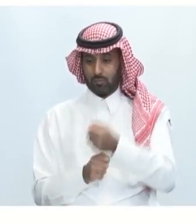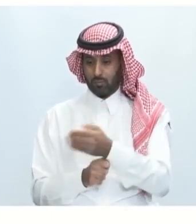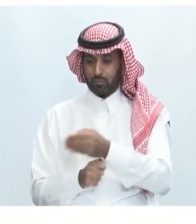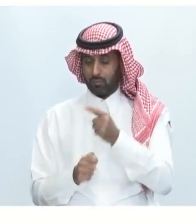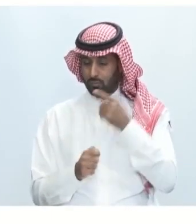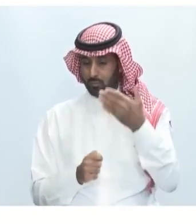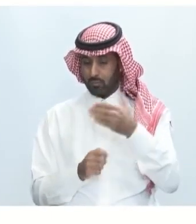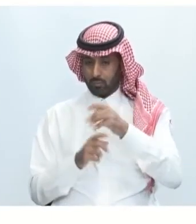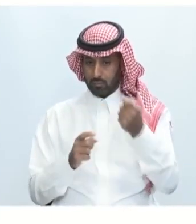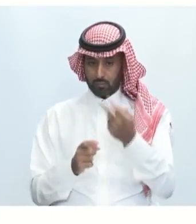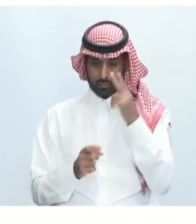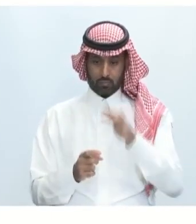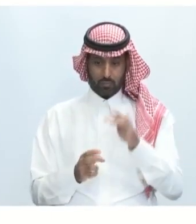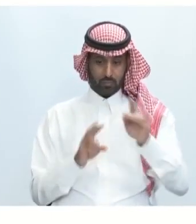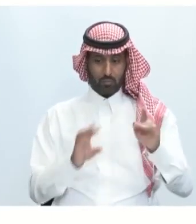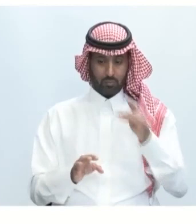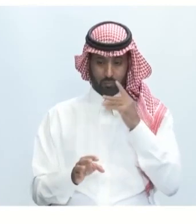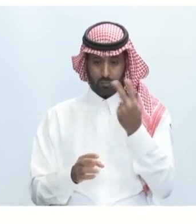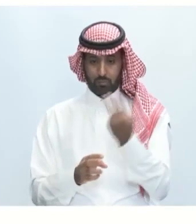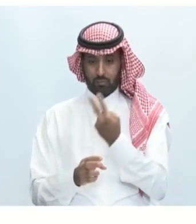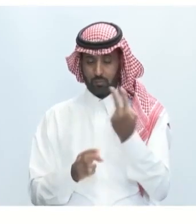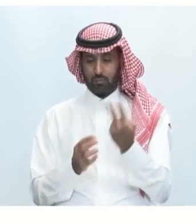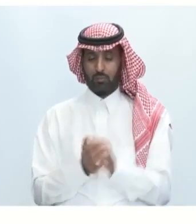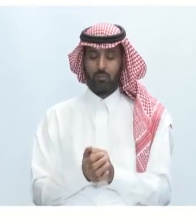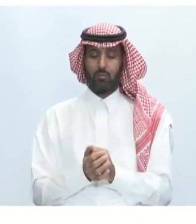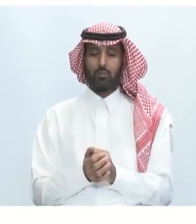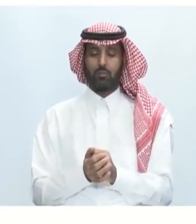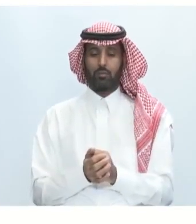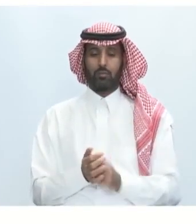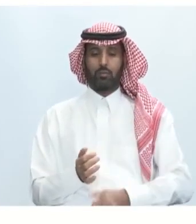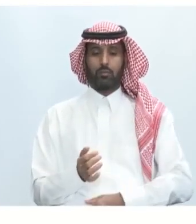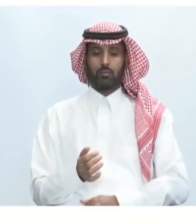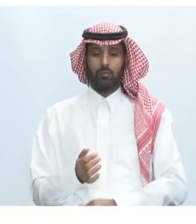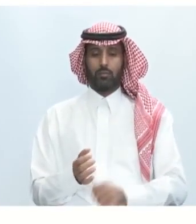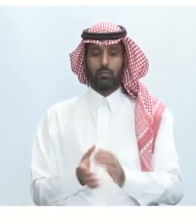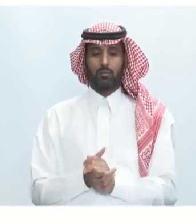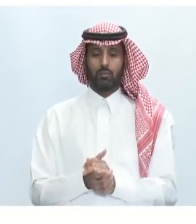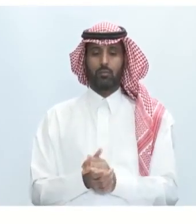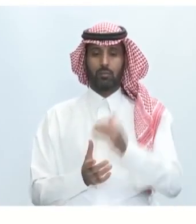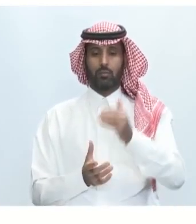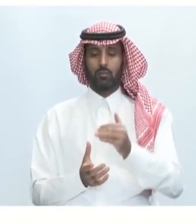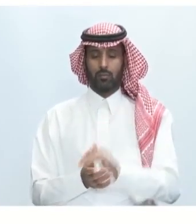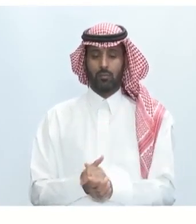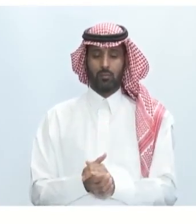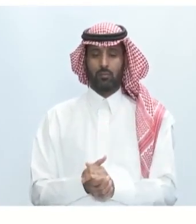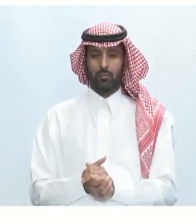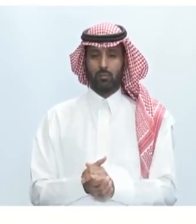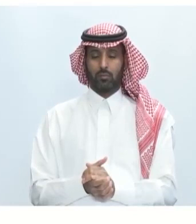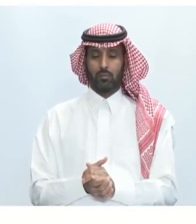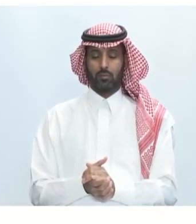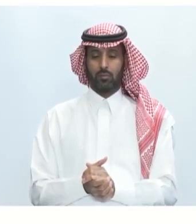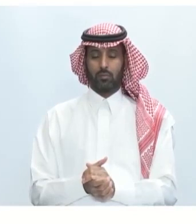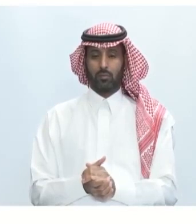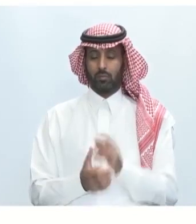studio audience. So it's an easy one. The chef made the studio audience a dessert, or you can say the chef made a